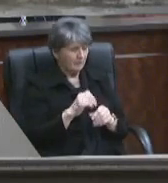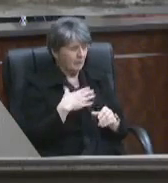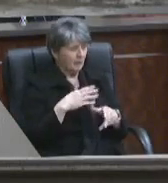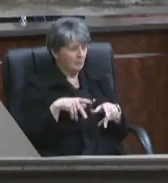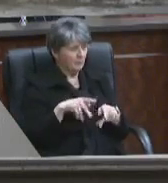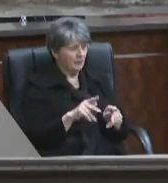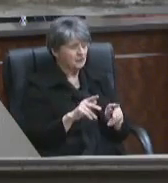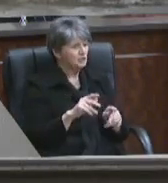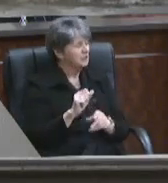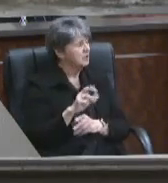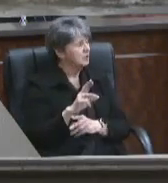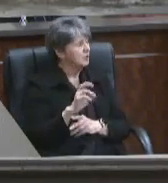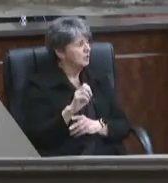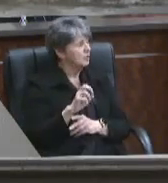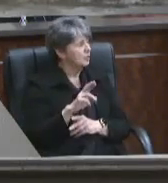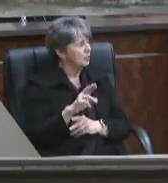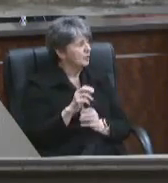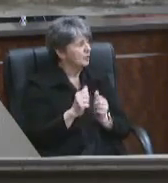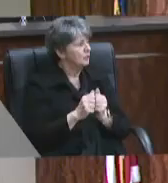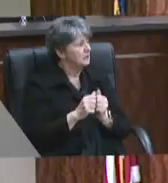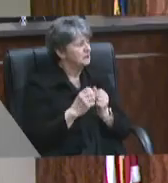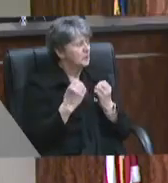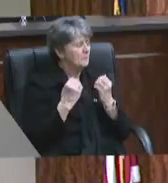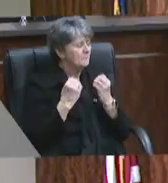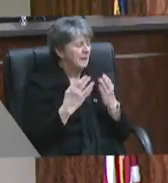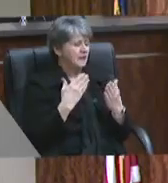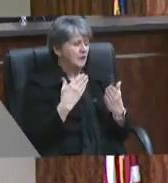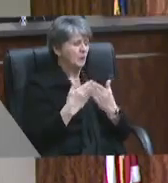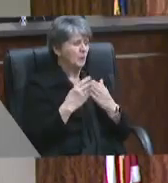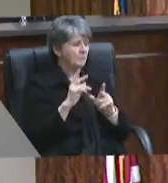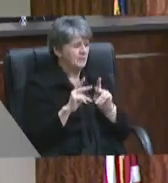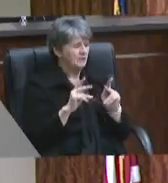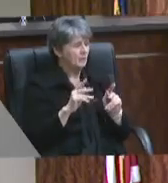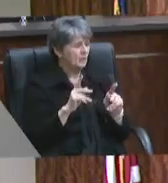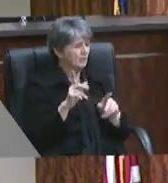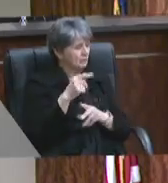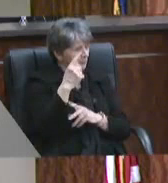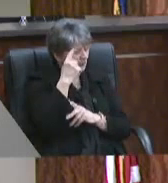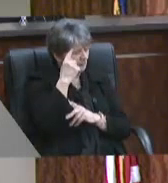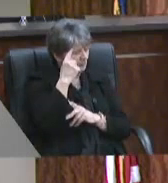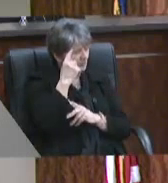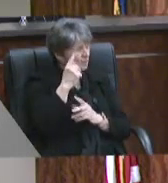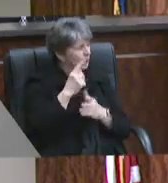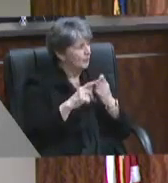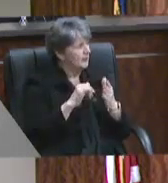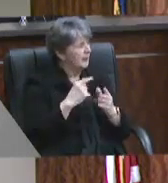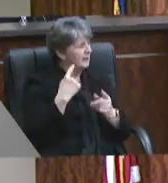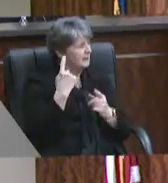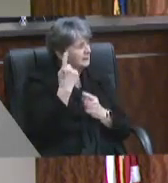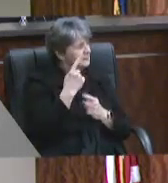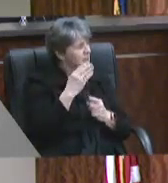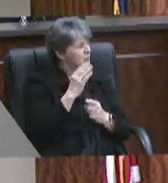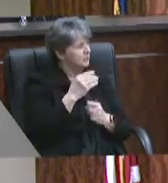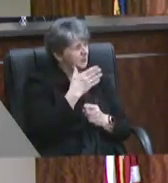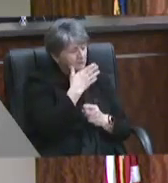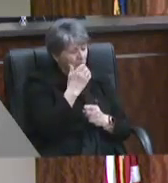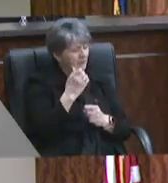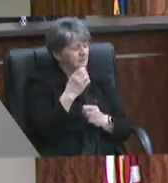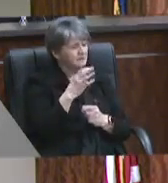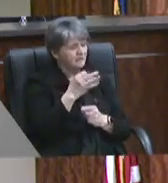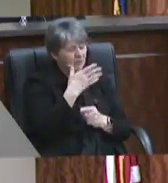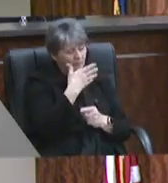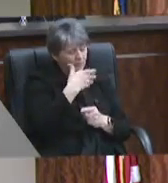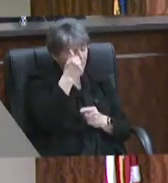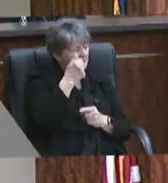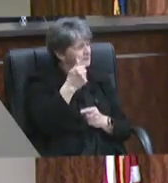career with so many good people in government, what I consider to be the best of the best. However, I must say